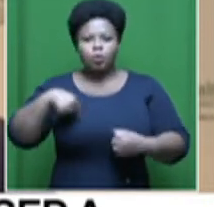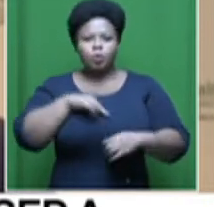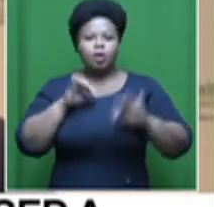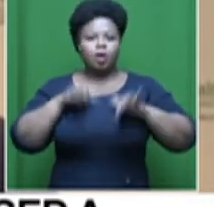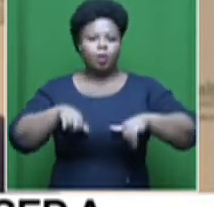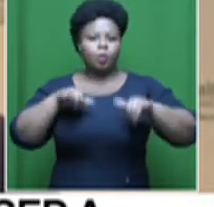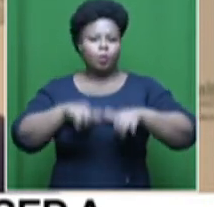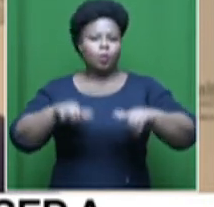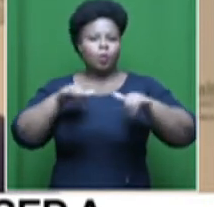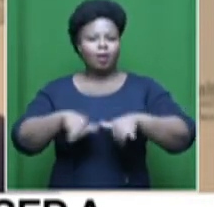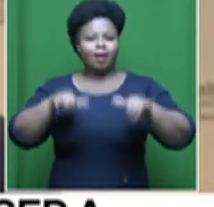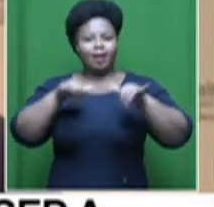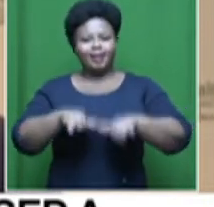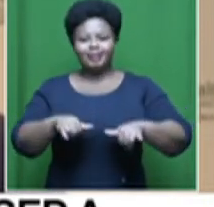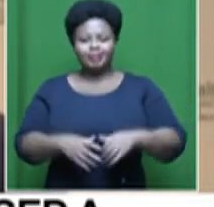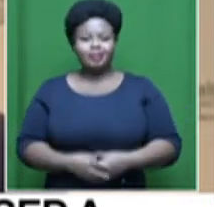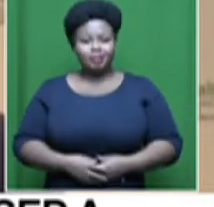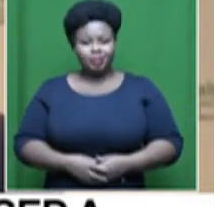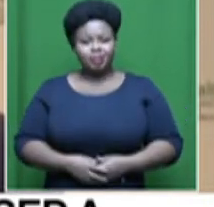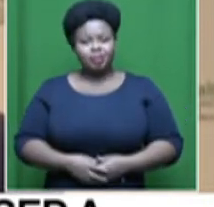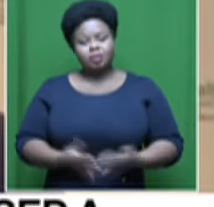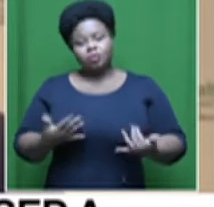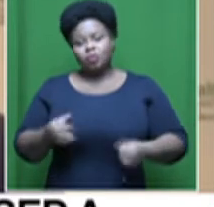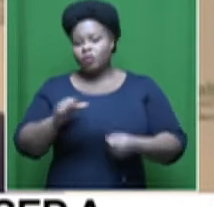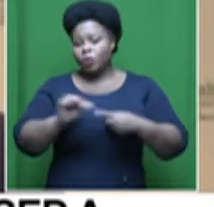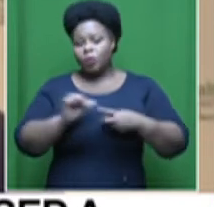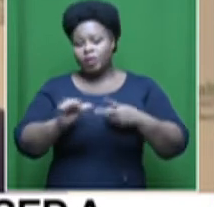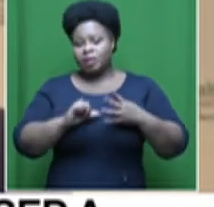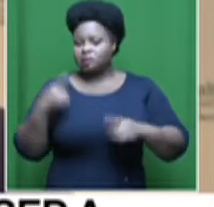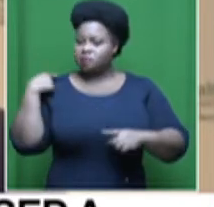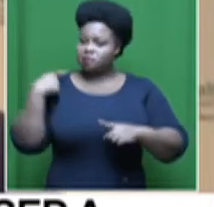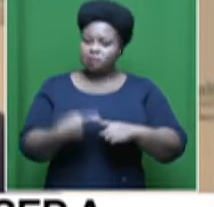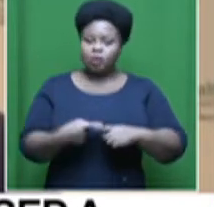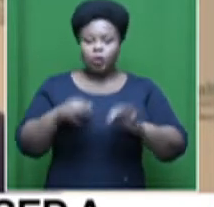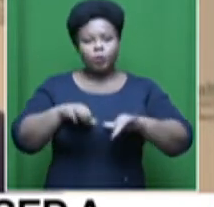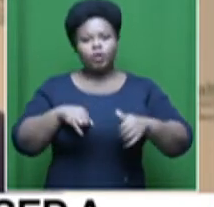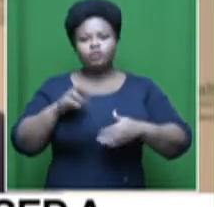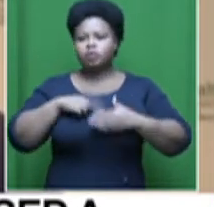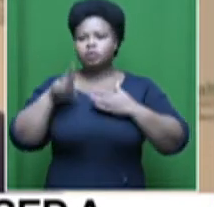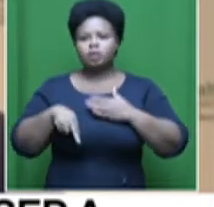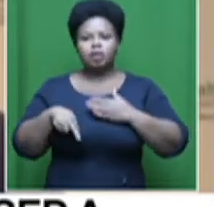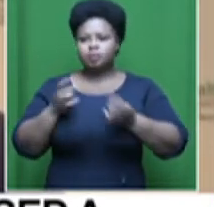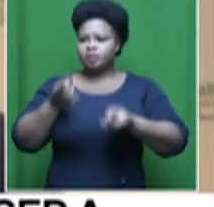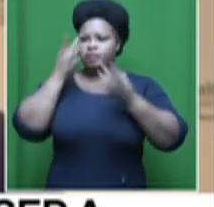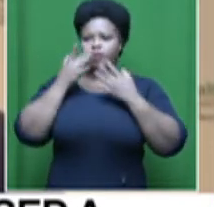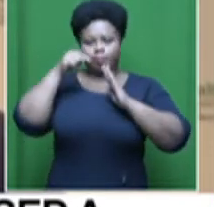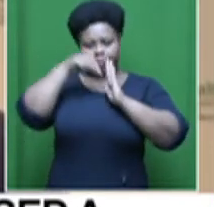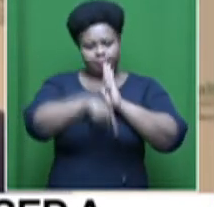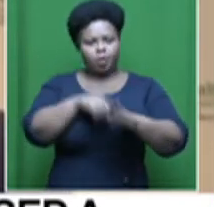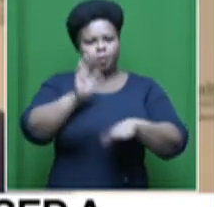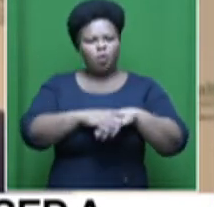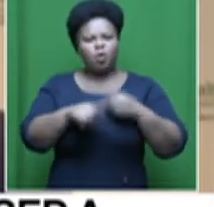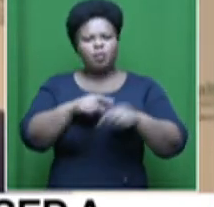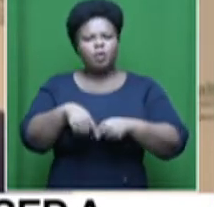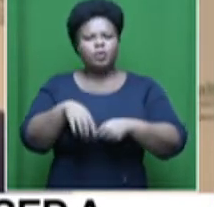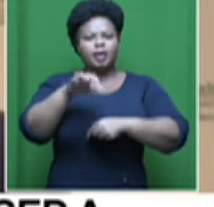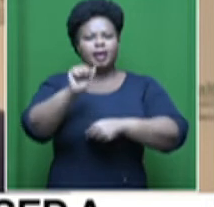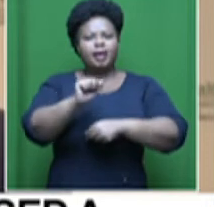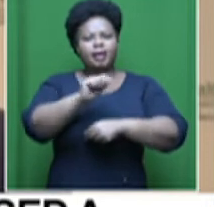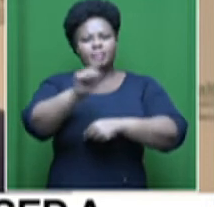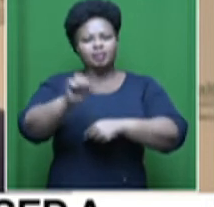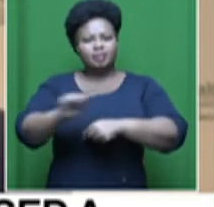fact, for this couple of weeks, we're waiting for results to come out in relation to the Astrazeneca